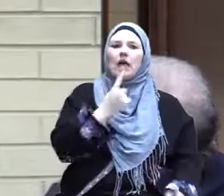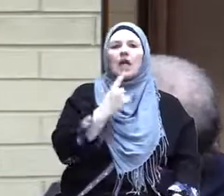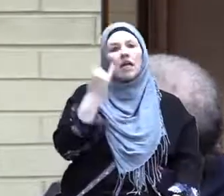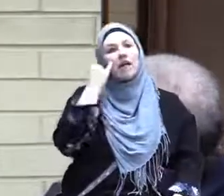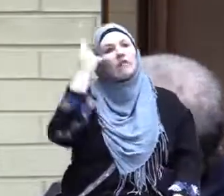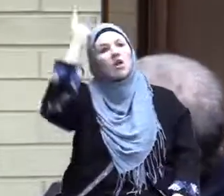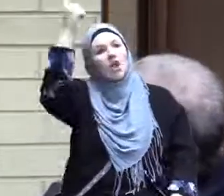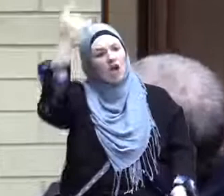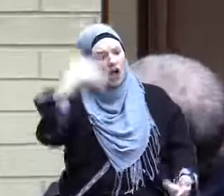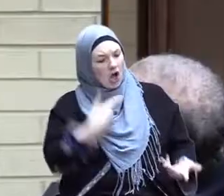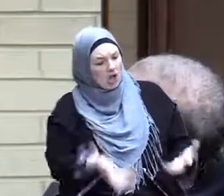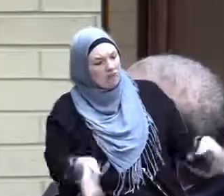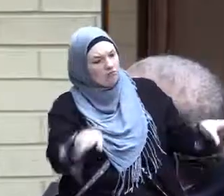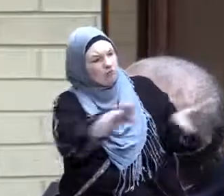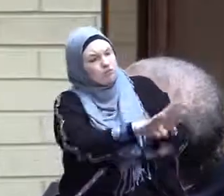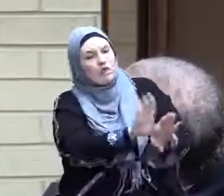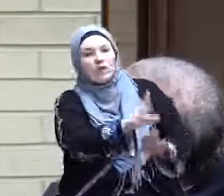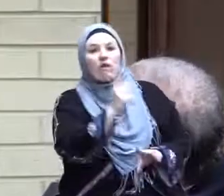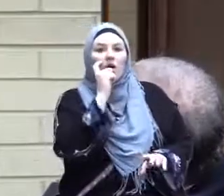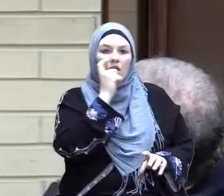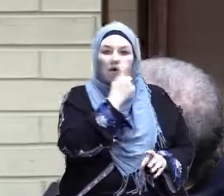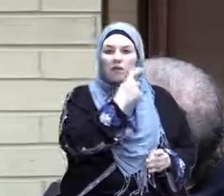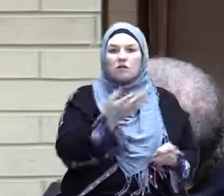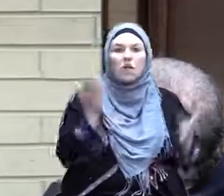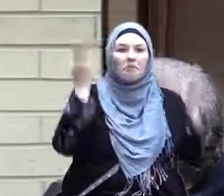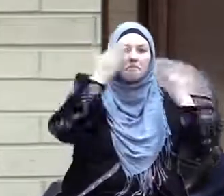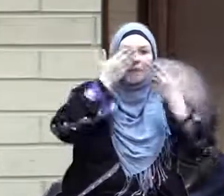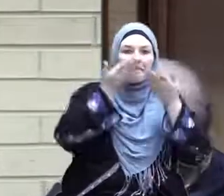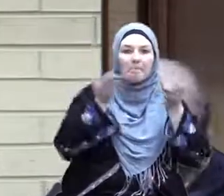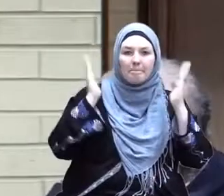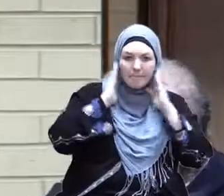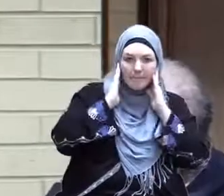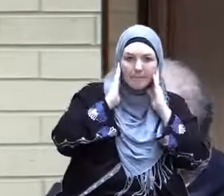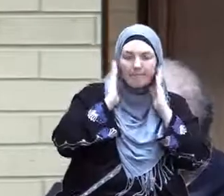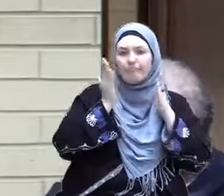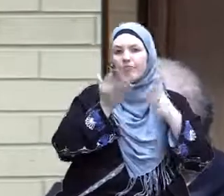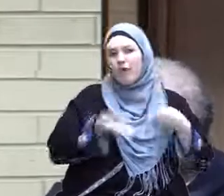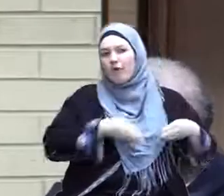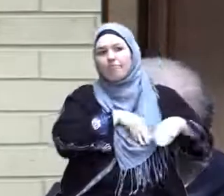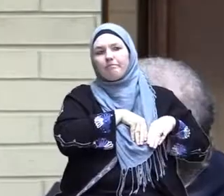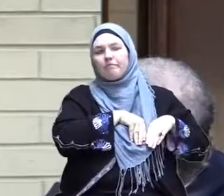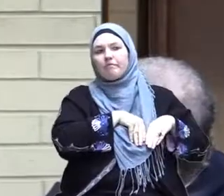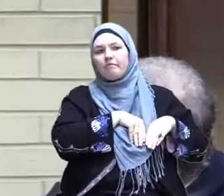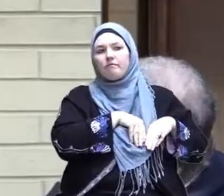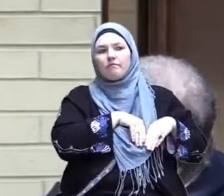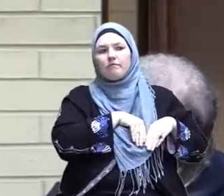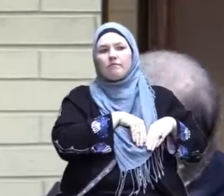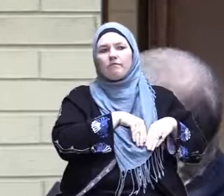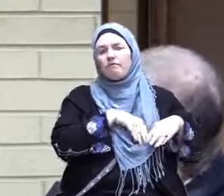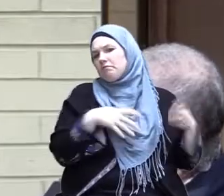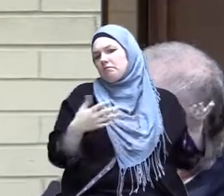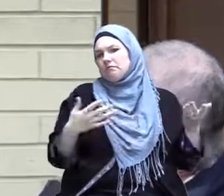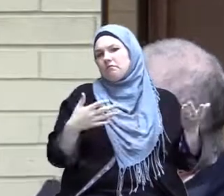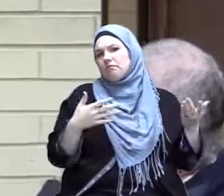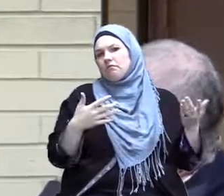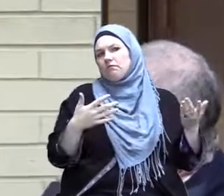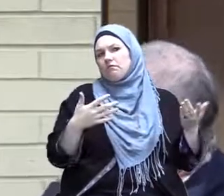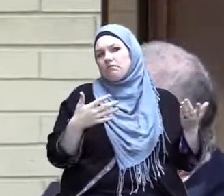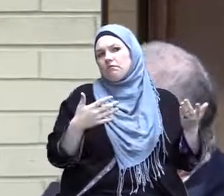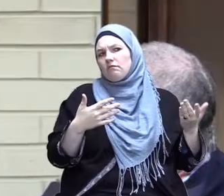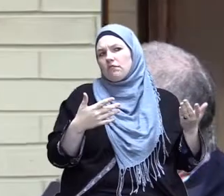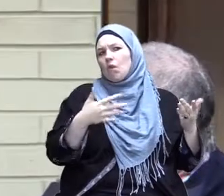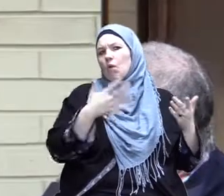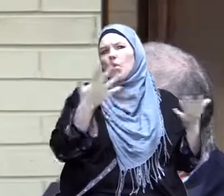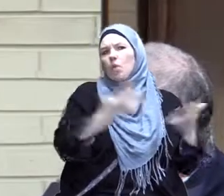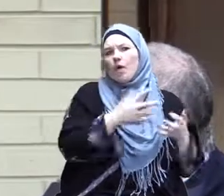if Allah has sealed somebody's eyes and hearings and heart, so what problem did